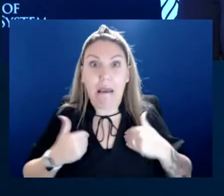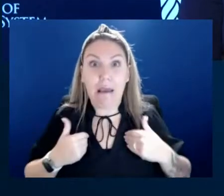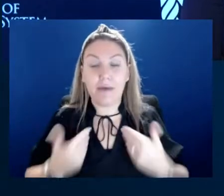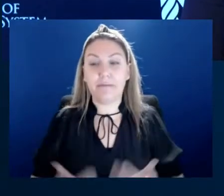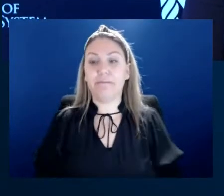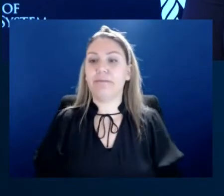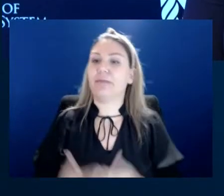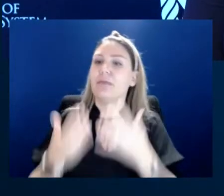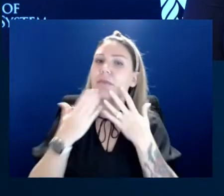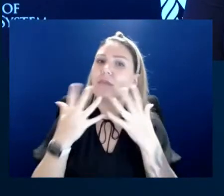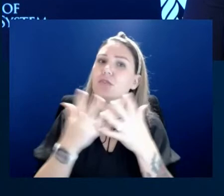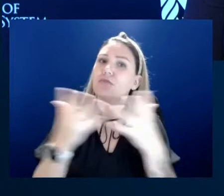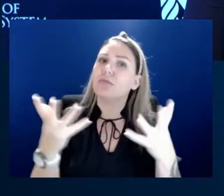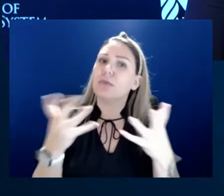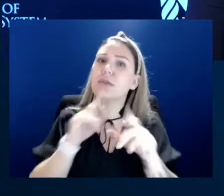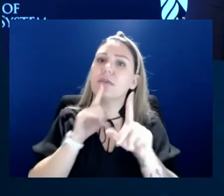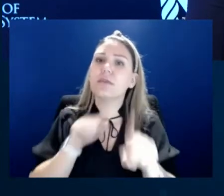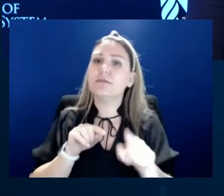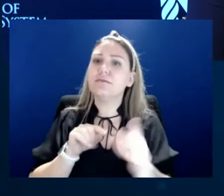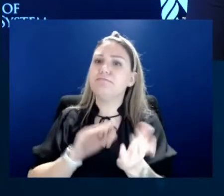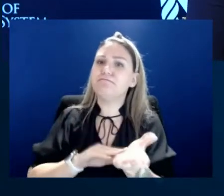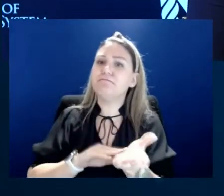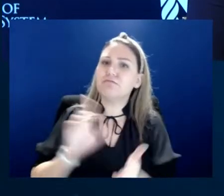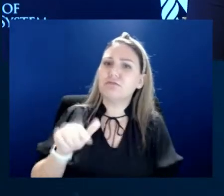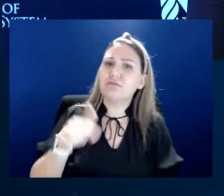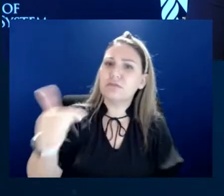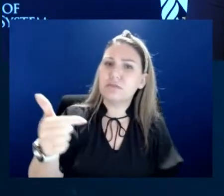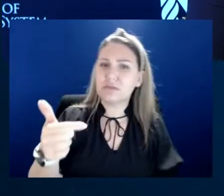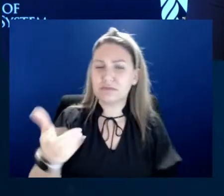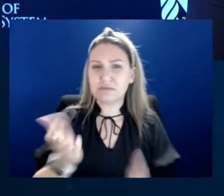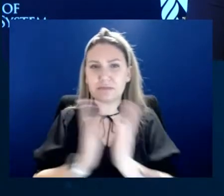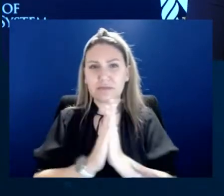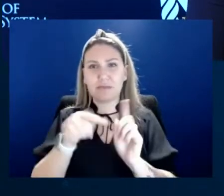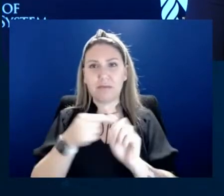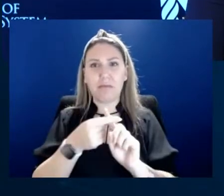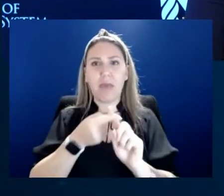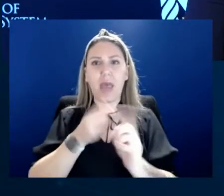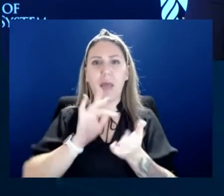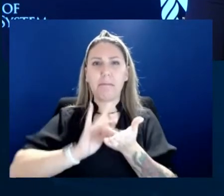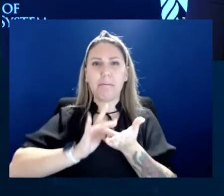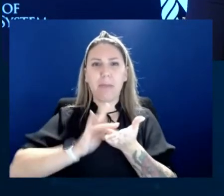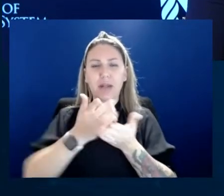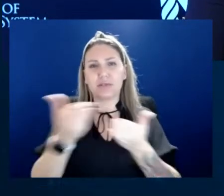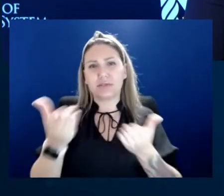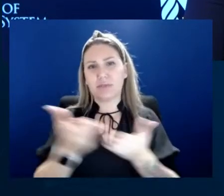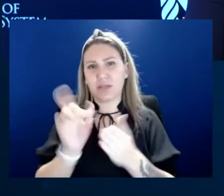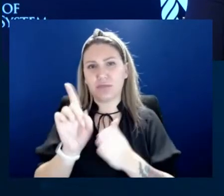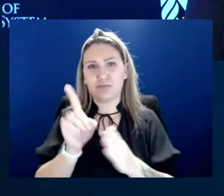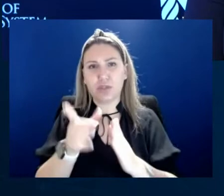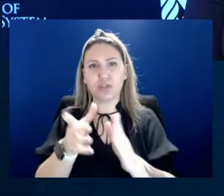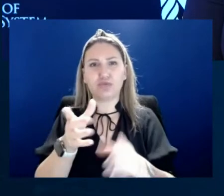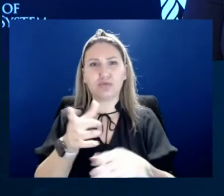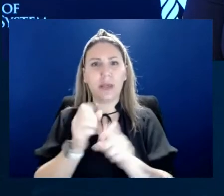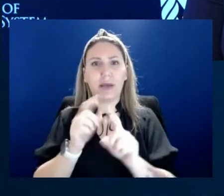that answer. Dr. Morsch, I'm going to be asking you about medical supplies and where you get them next. But first, I would like to go back to